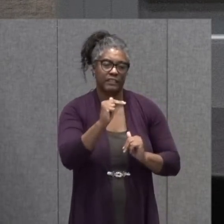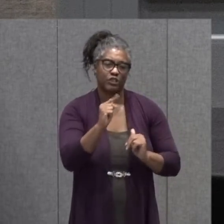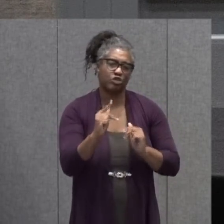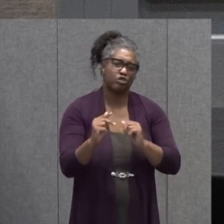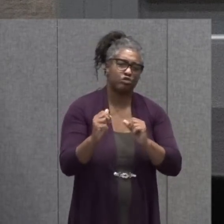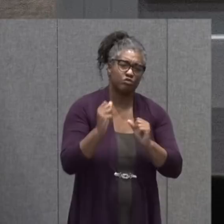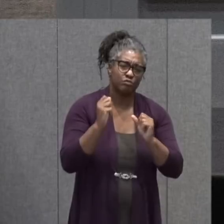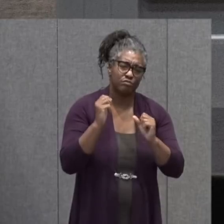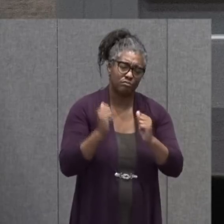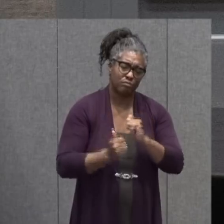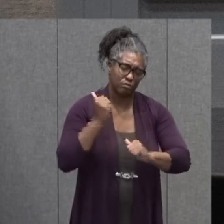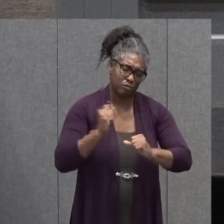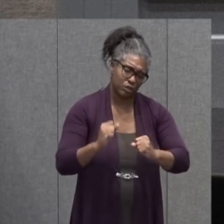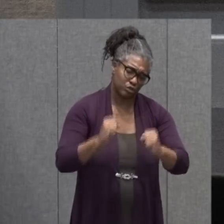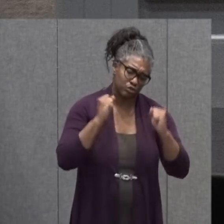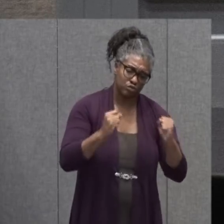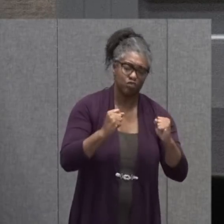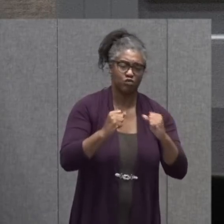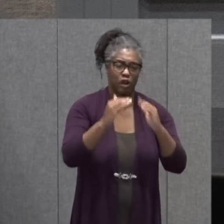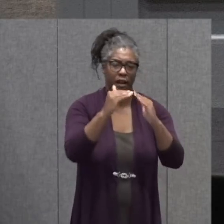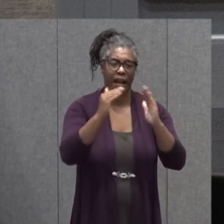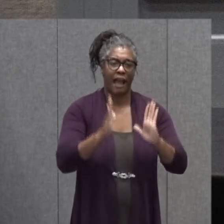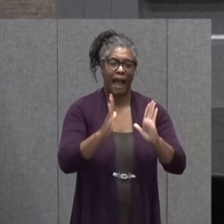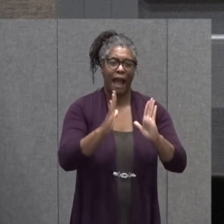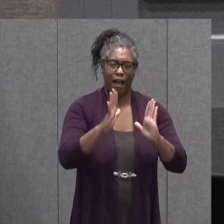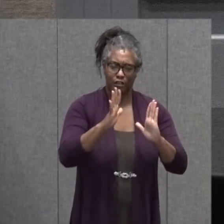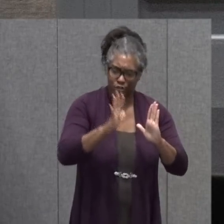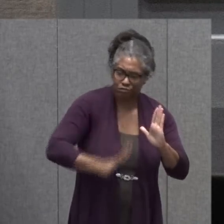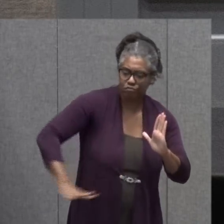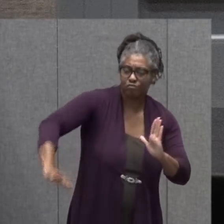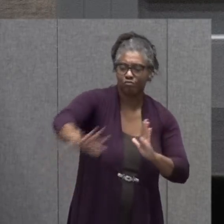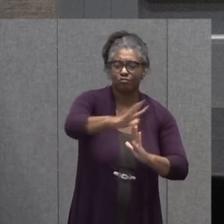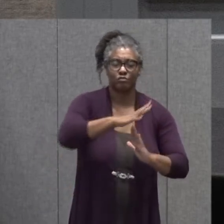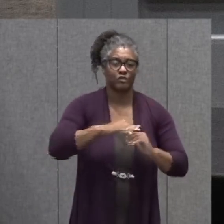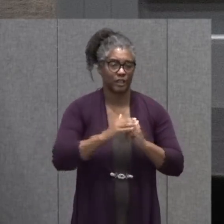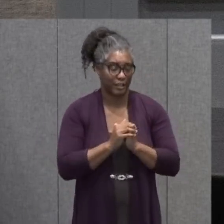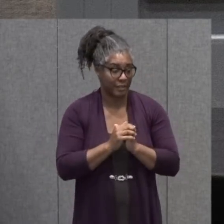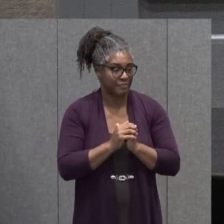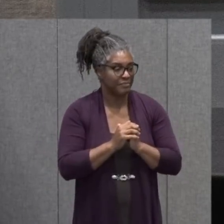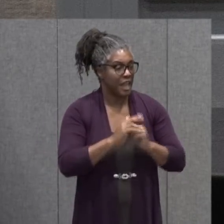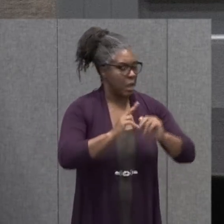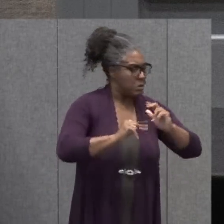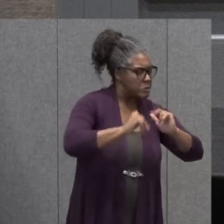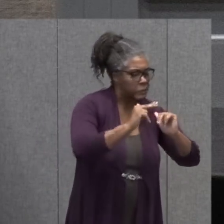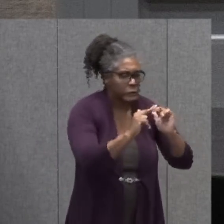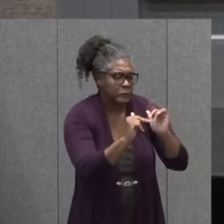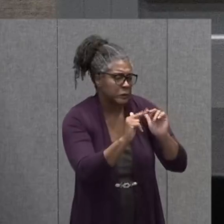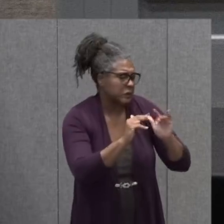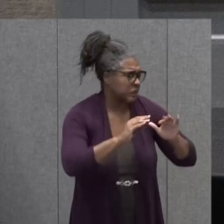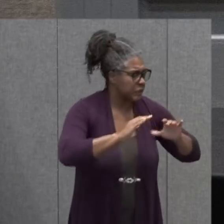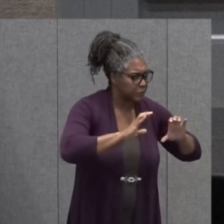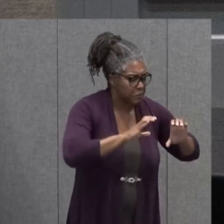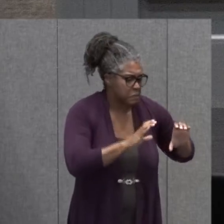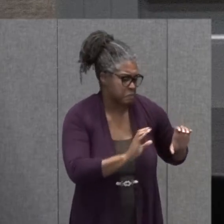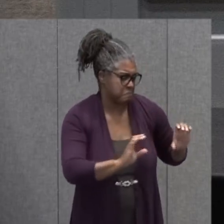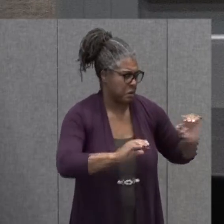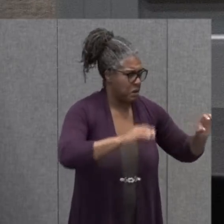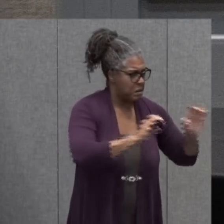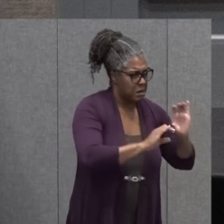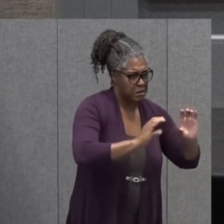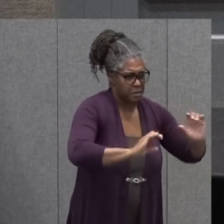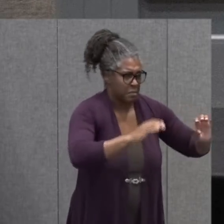day's work, the house was finished. It had four strong walls of brick, a tiled